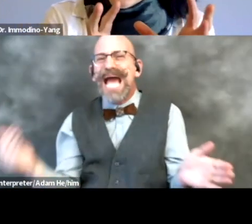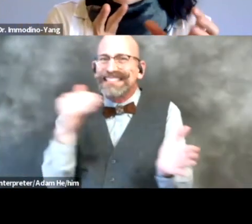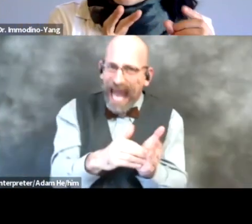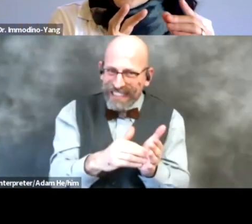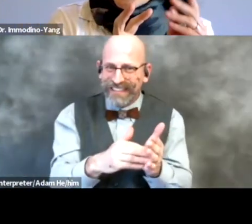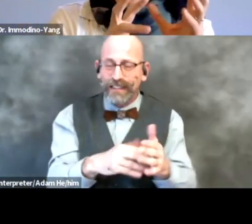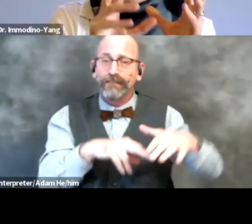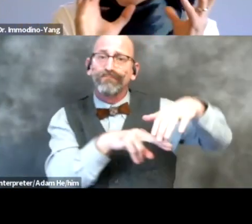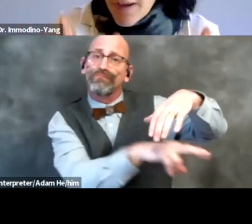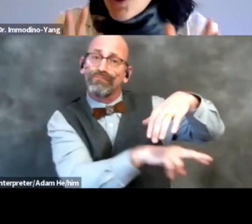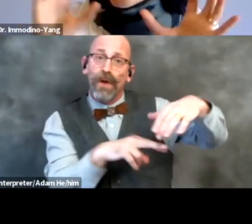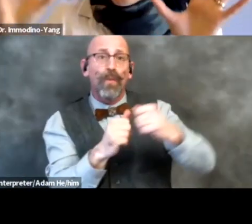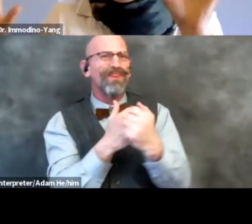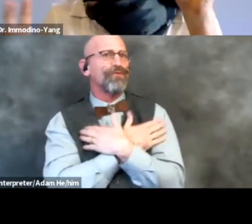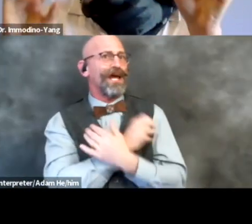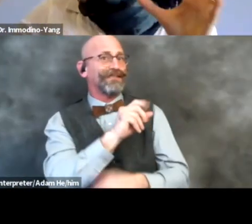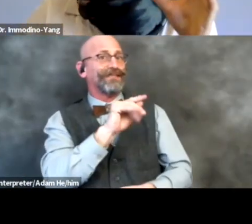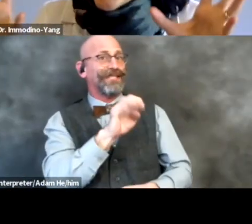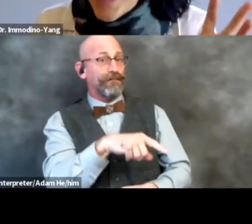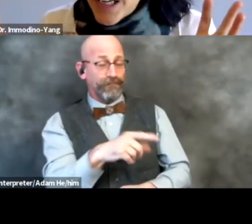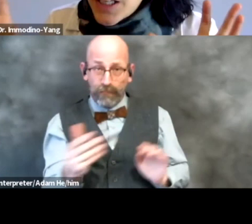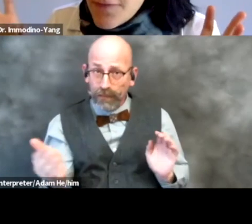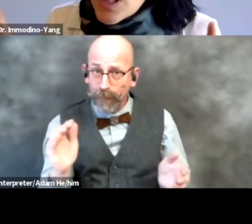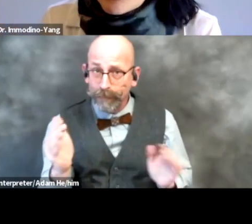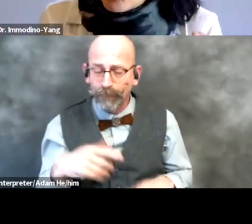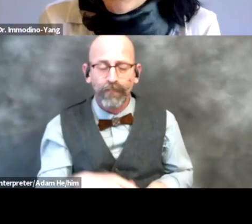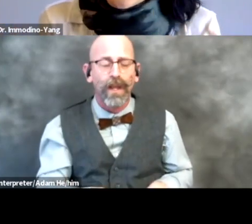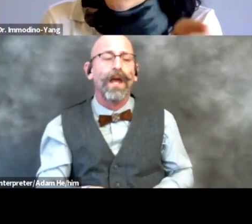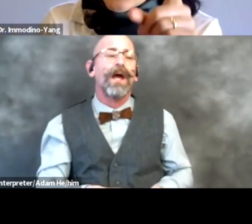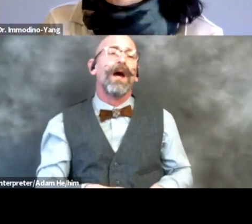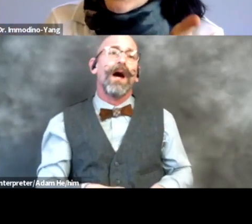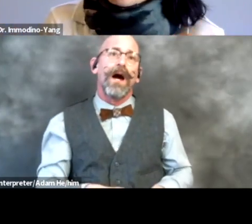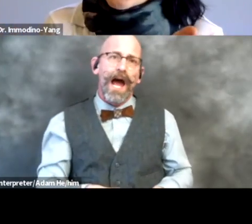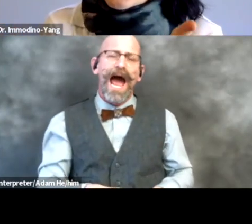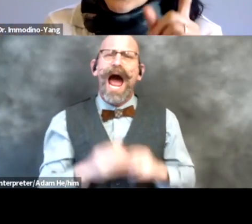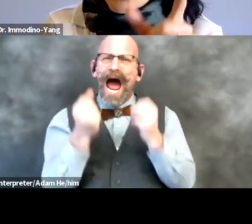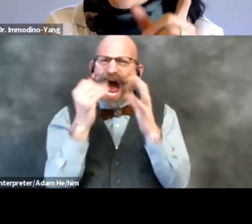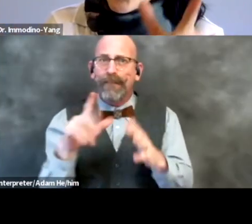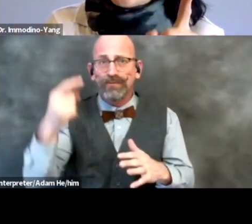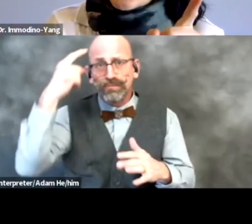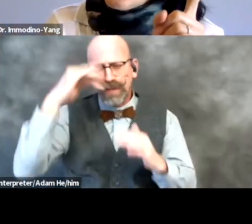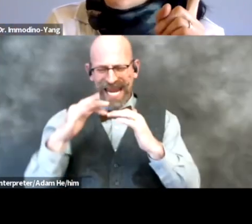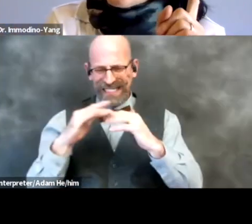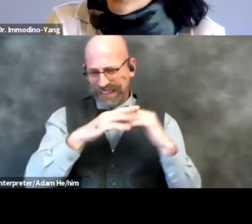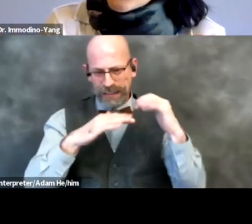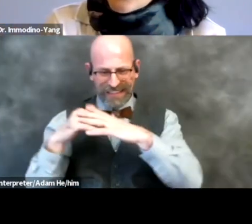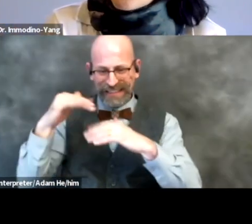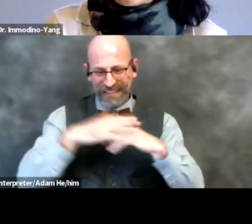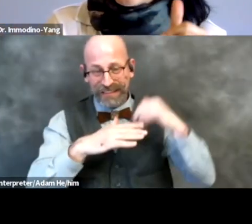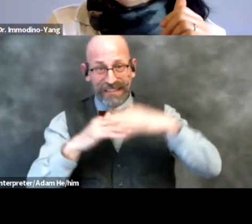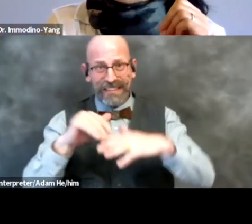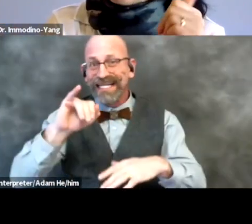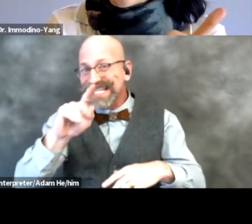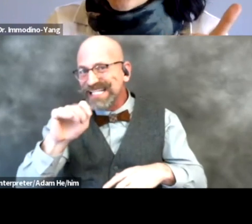look at the levels of interconnectivity between these key networks that are involved in